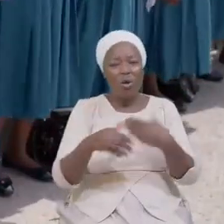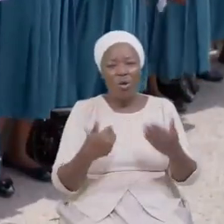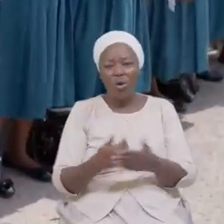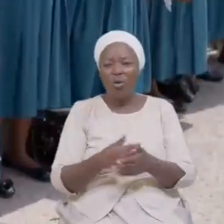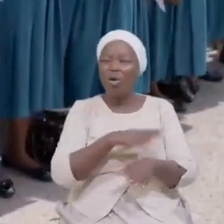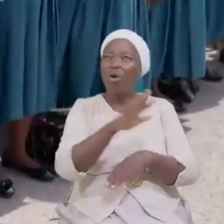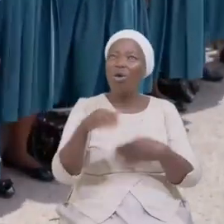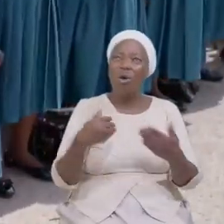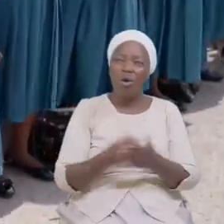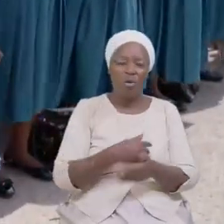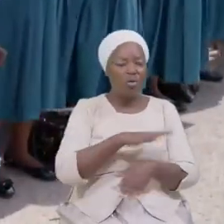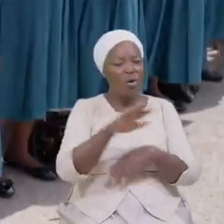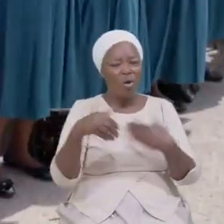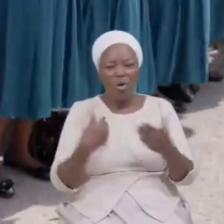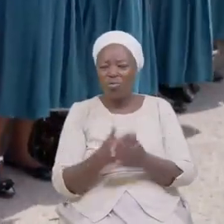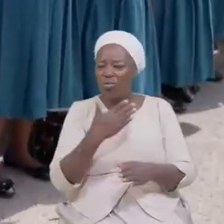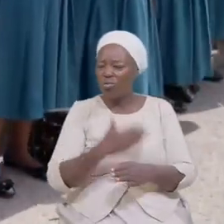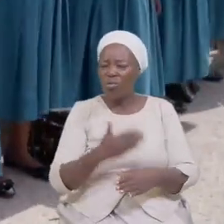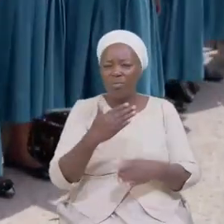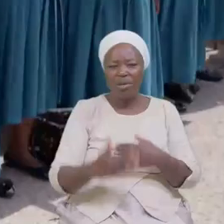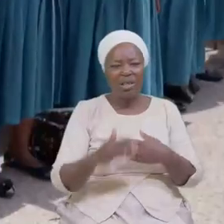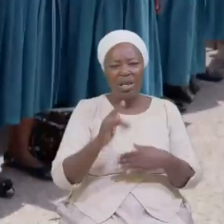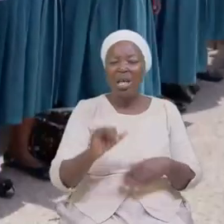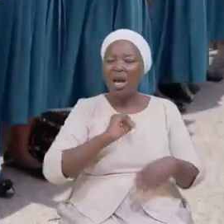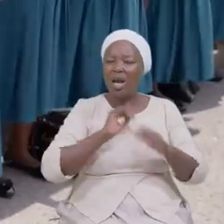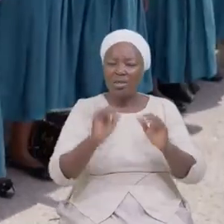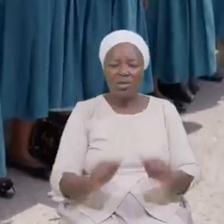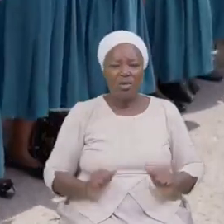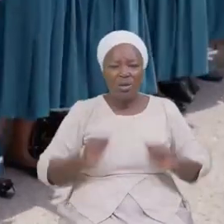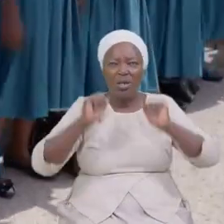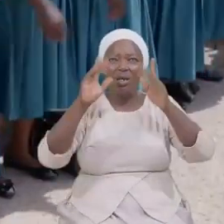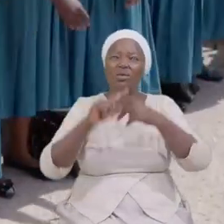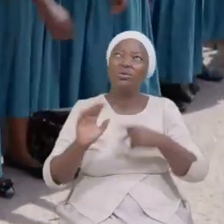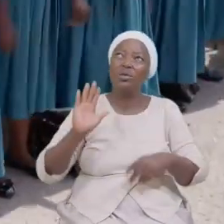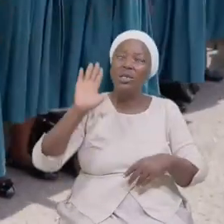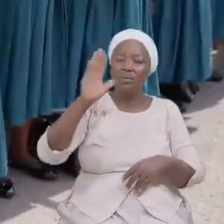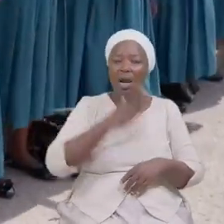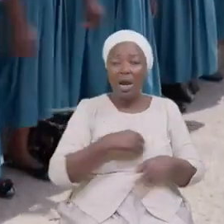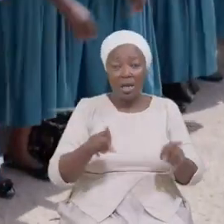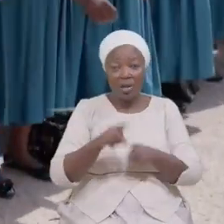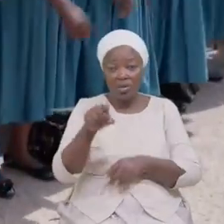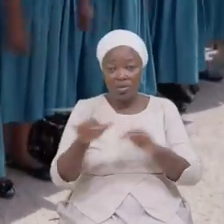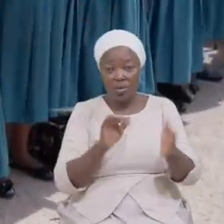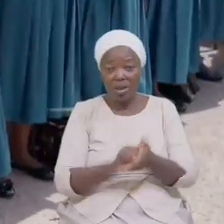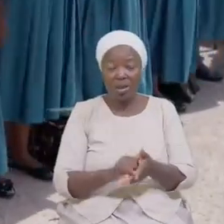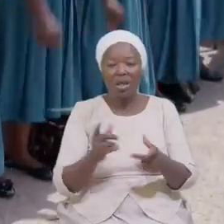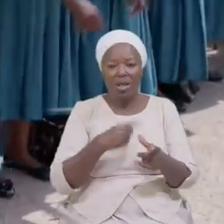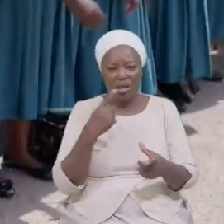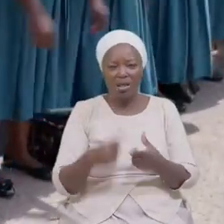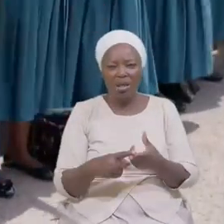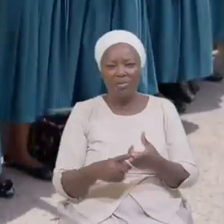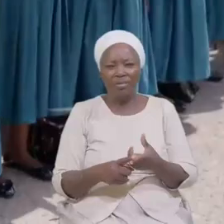All, absolutely, I surrender unto Him. And as we do that, then all